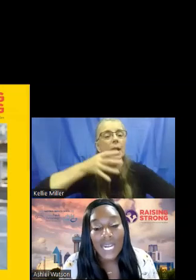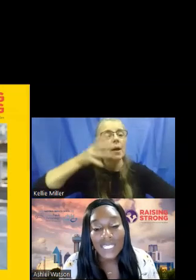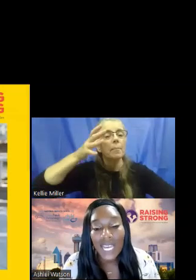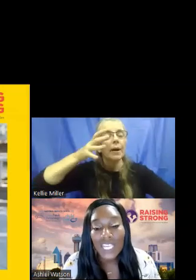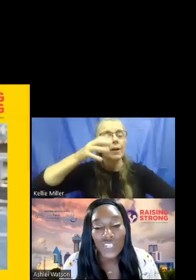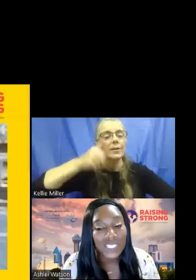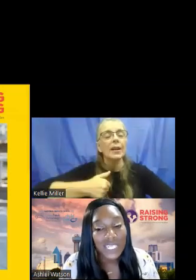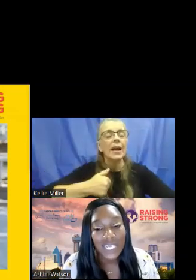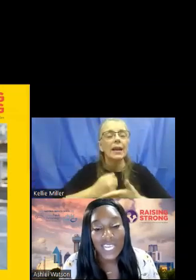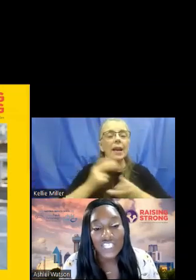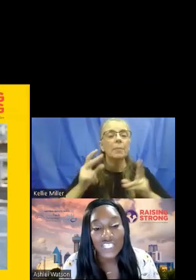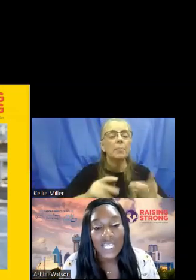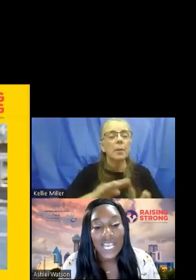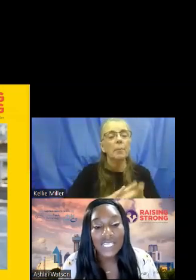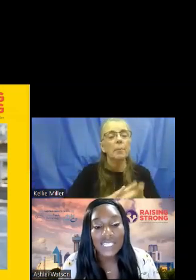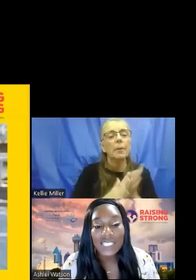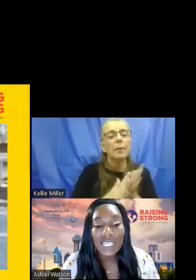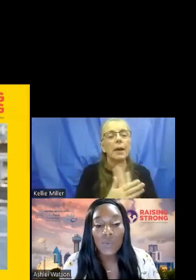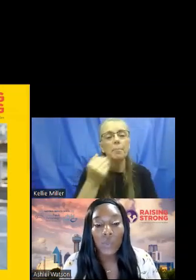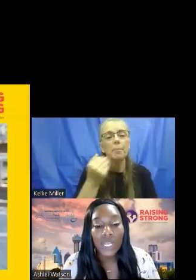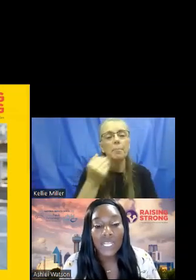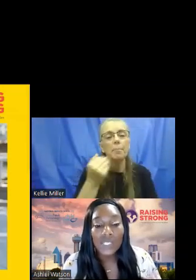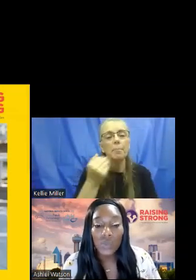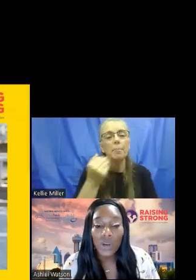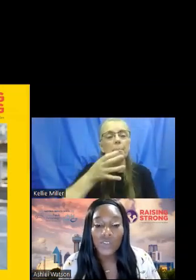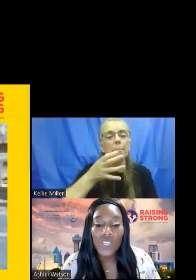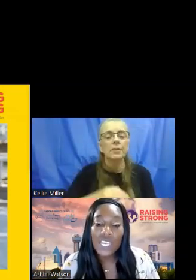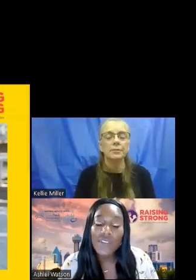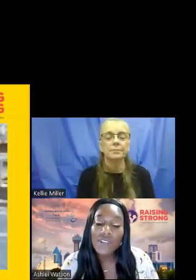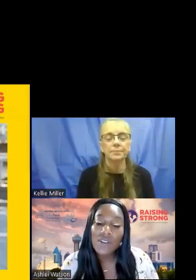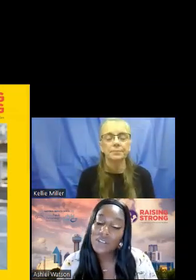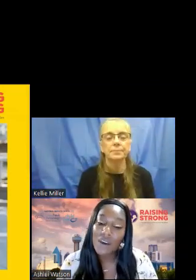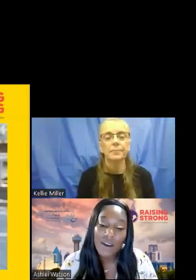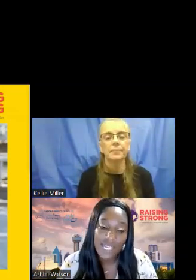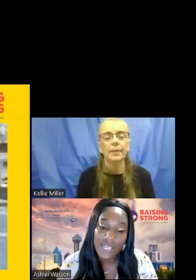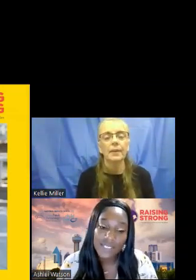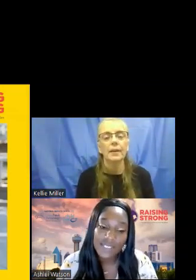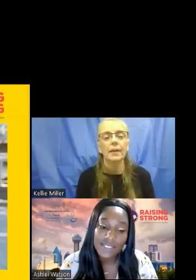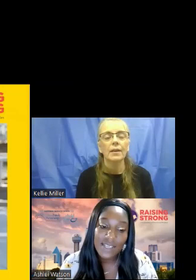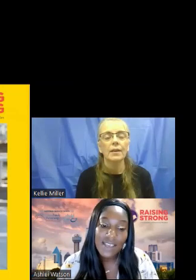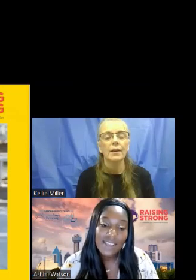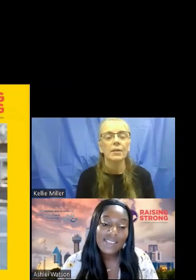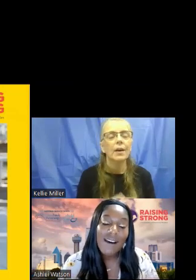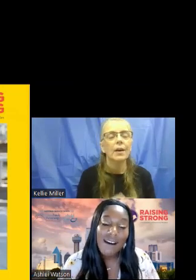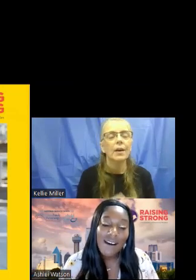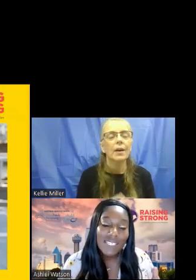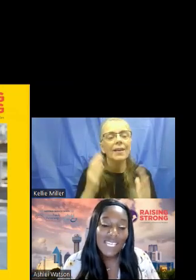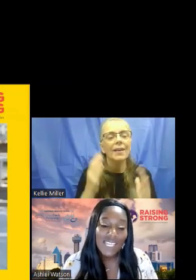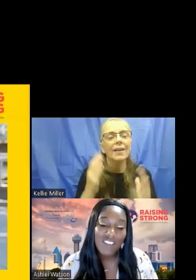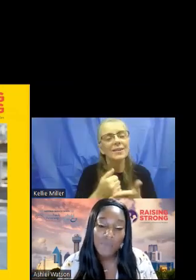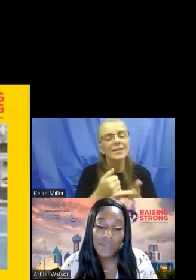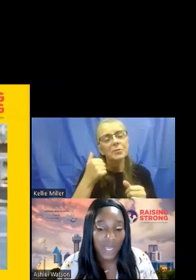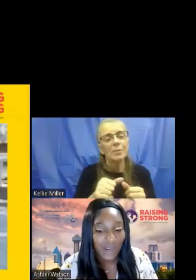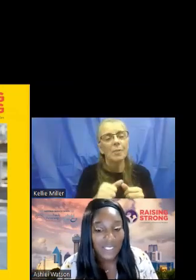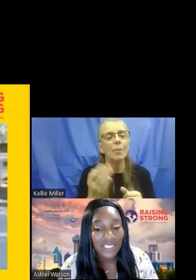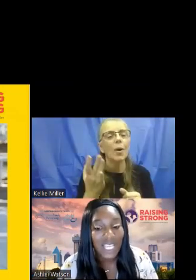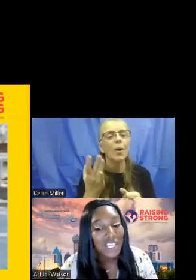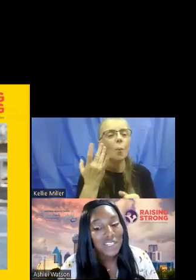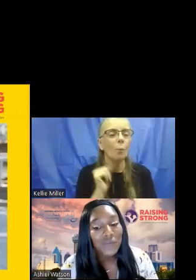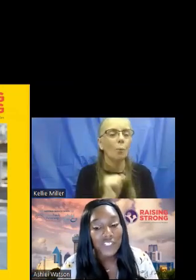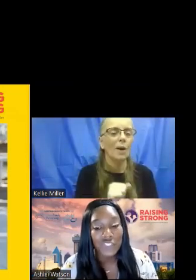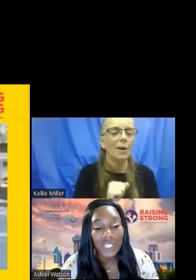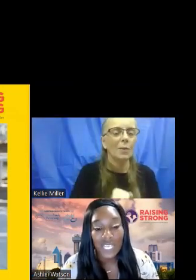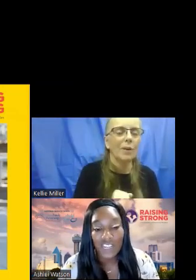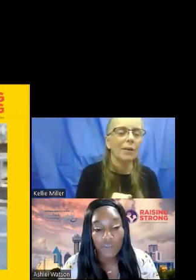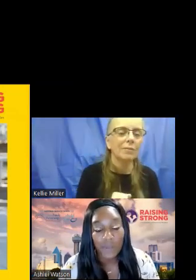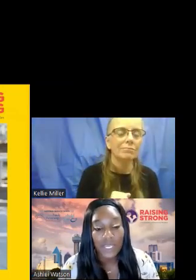event highlight your dedication and see what it is worth even on the hard days. And to all the NFP parents, thank